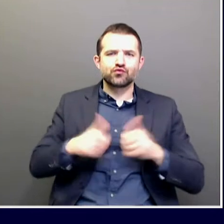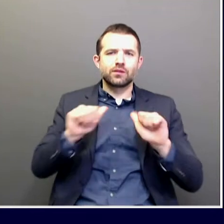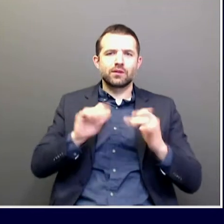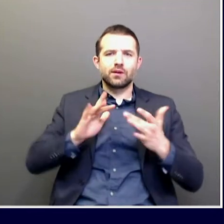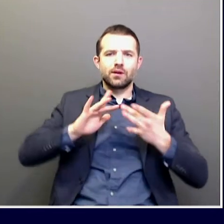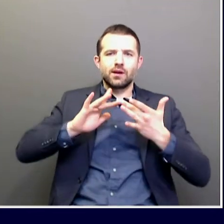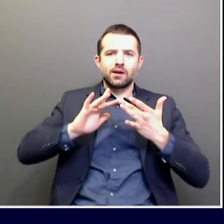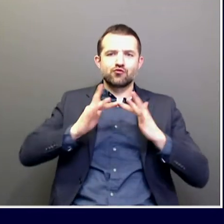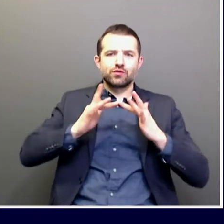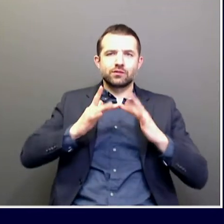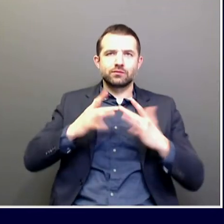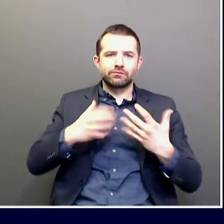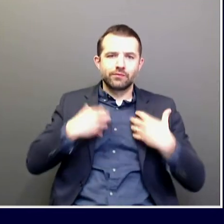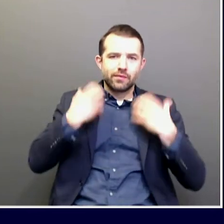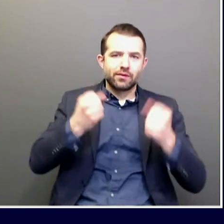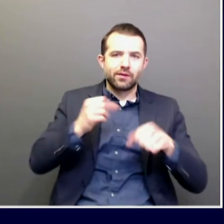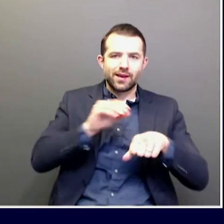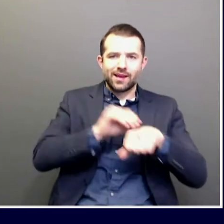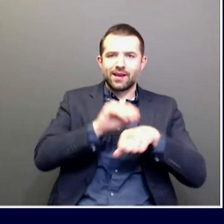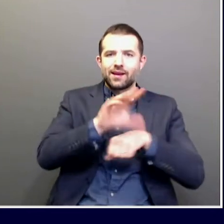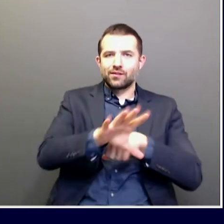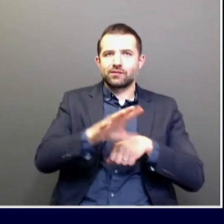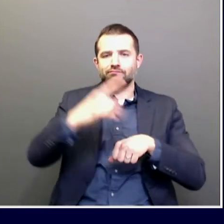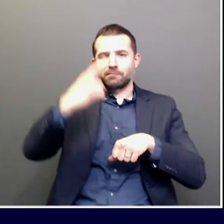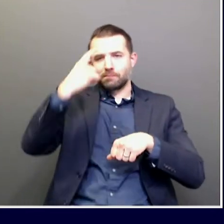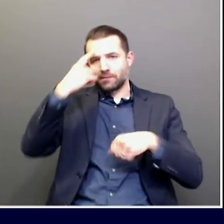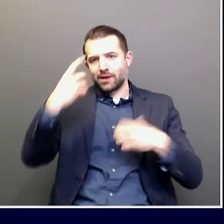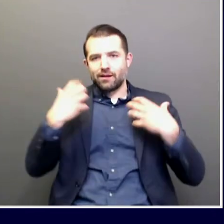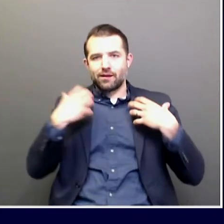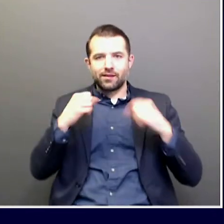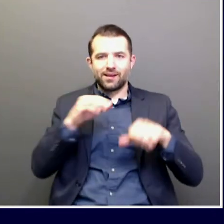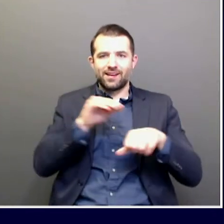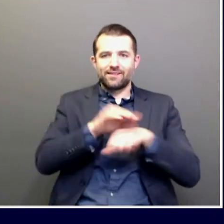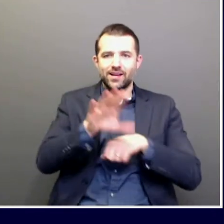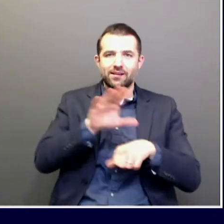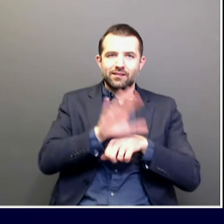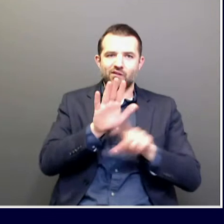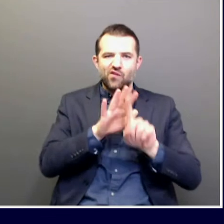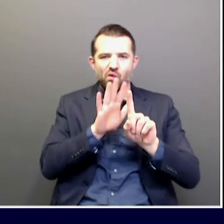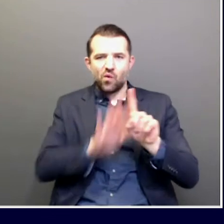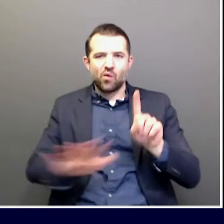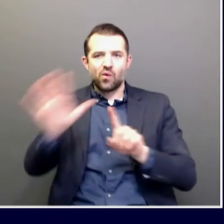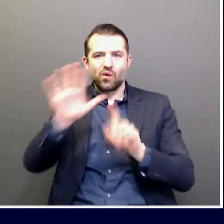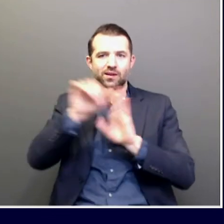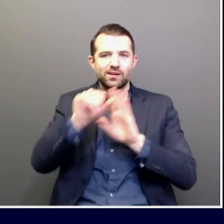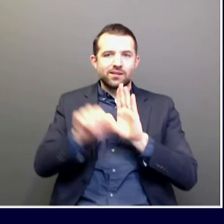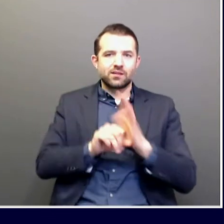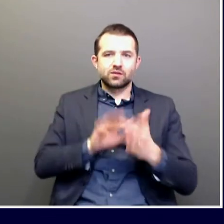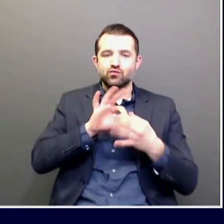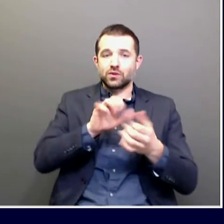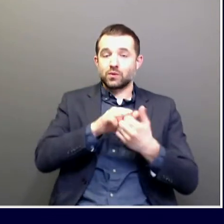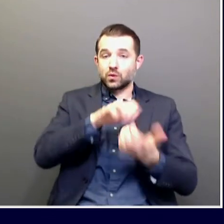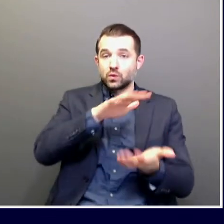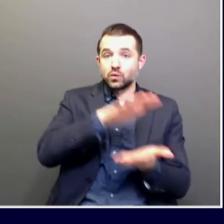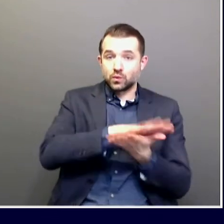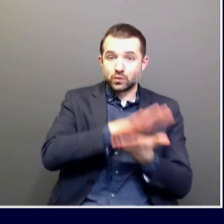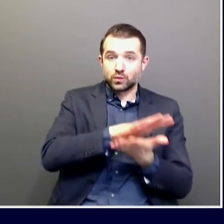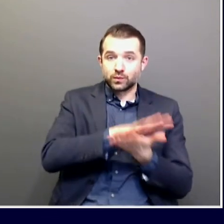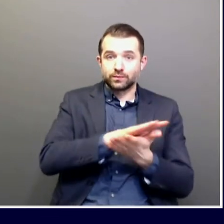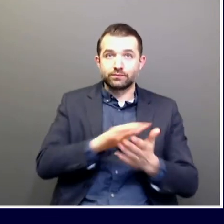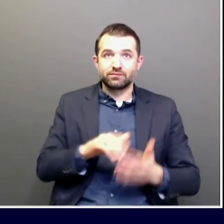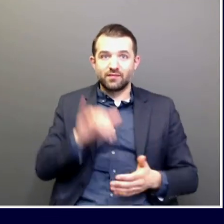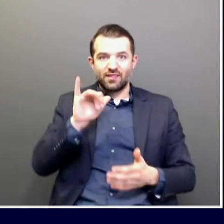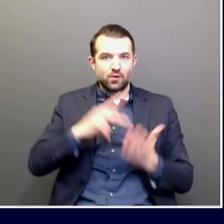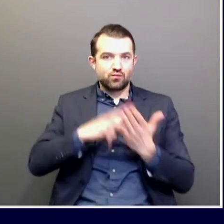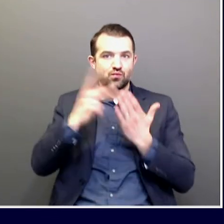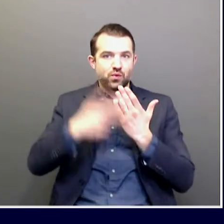who have been feeling strained and possibly also burnt out over the last 2 years? Are there conversations that are keeping